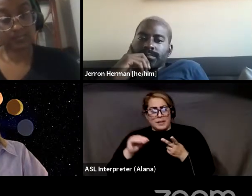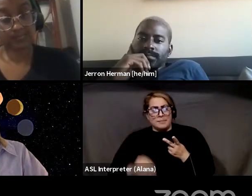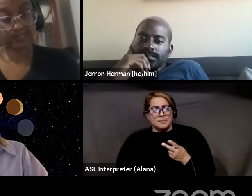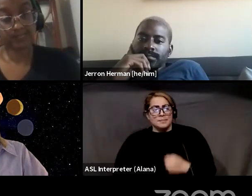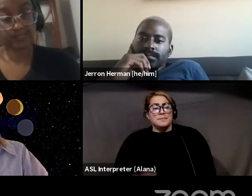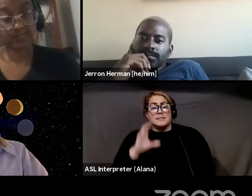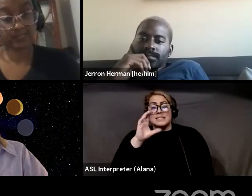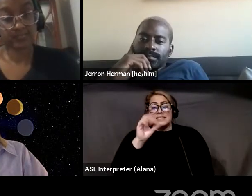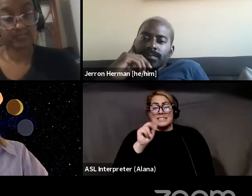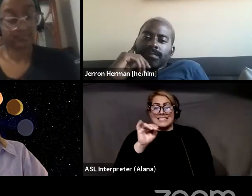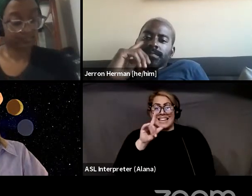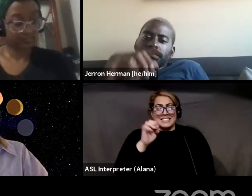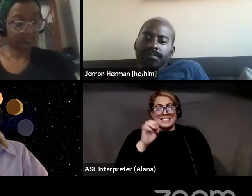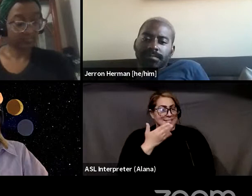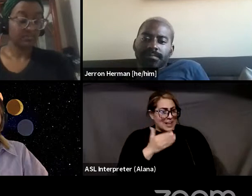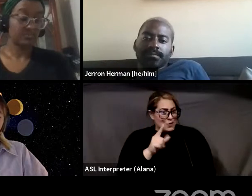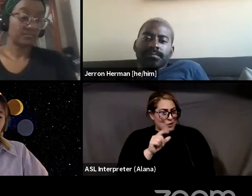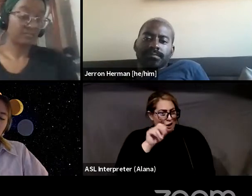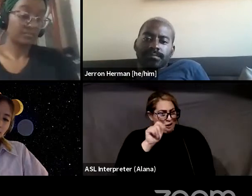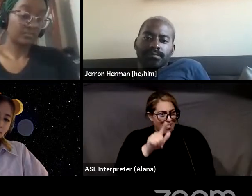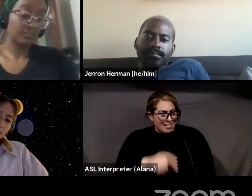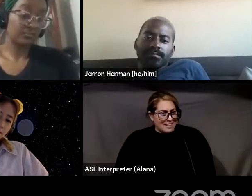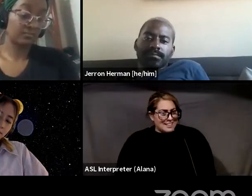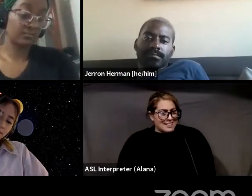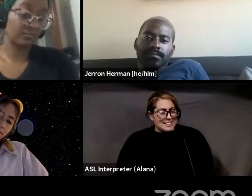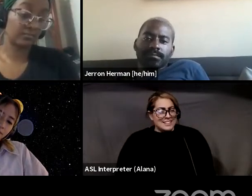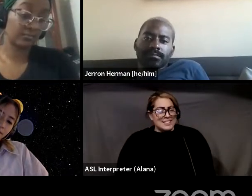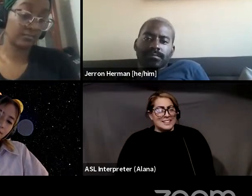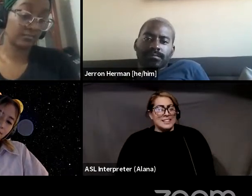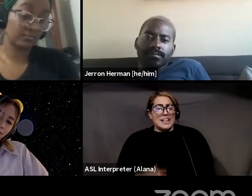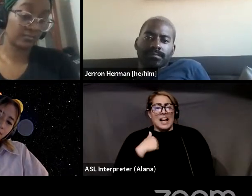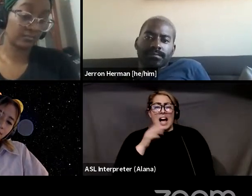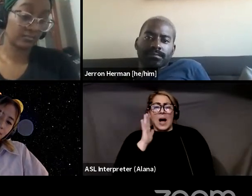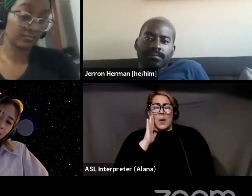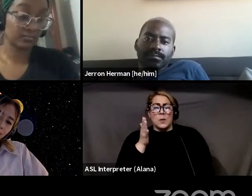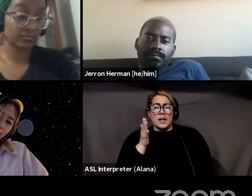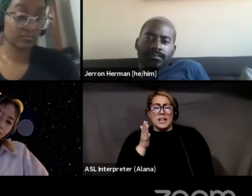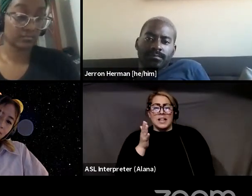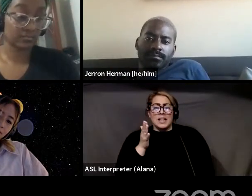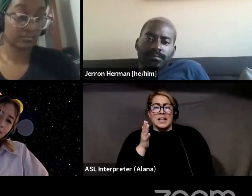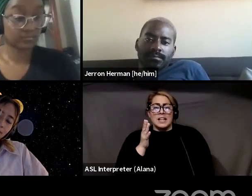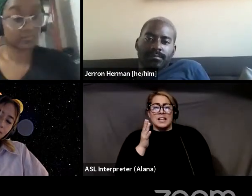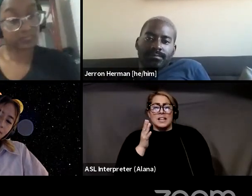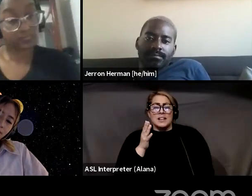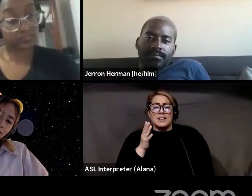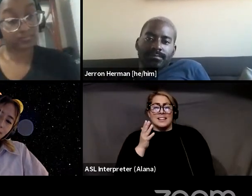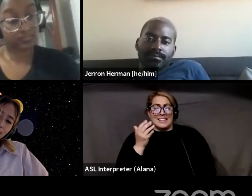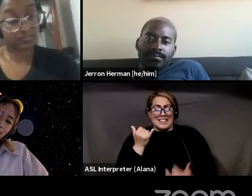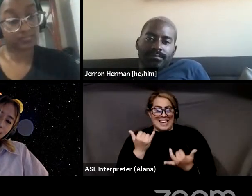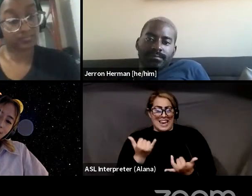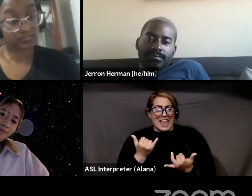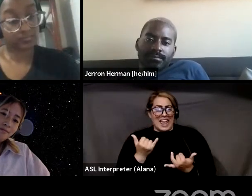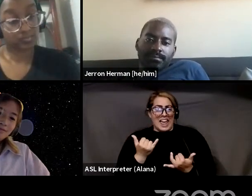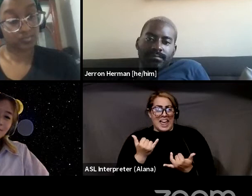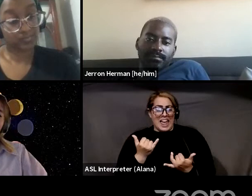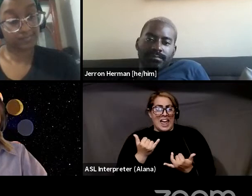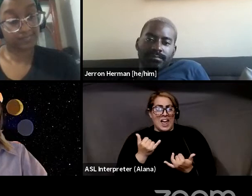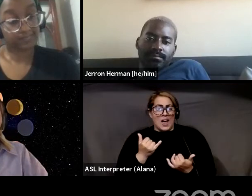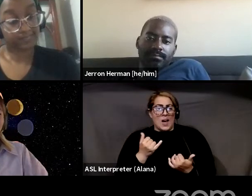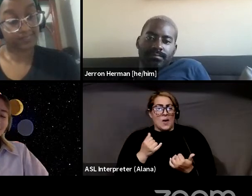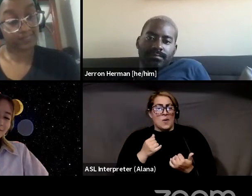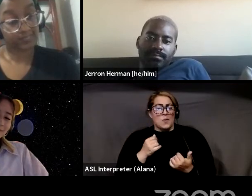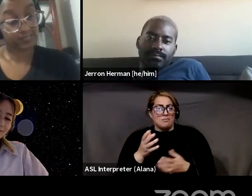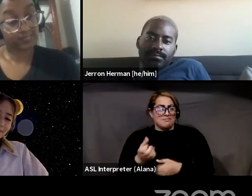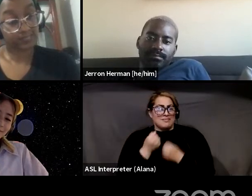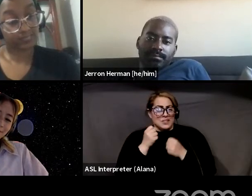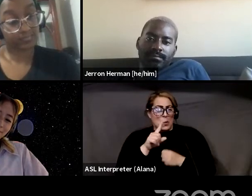Candace here. Thanks, Laurel. I will bring in Krishna Washburn. She asked,